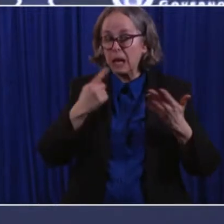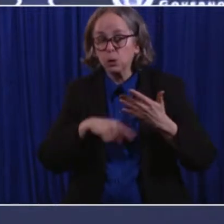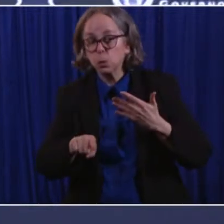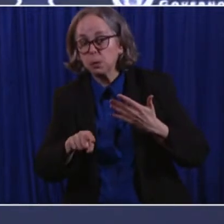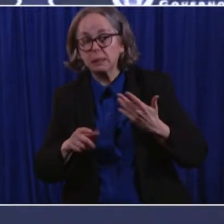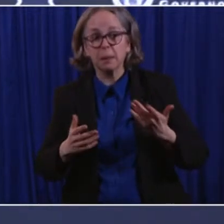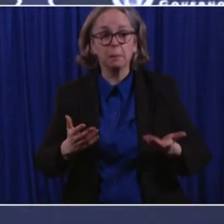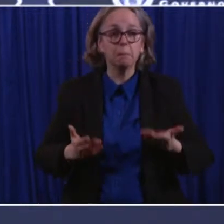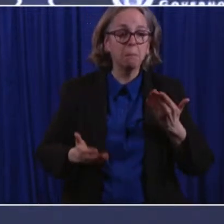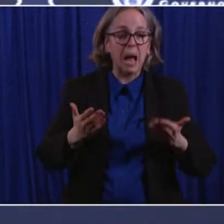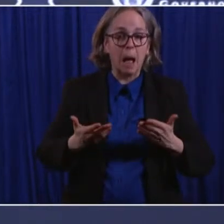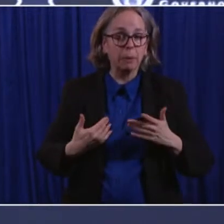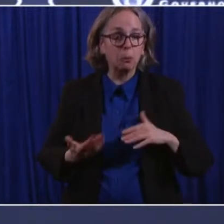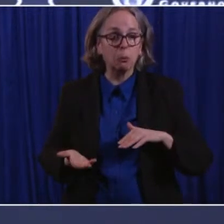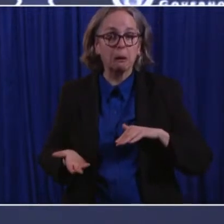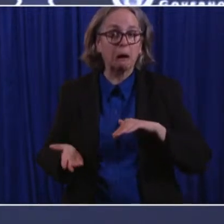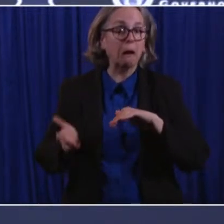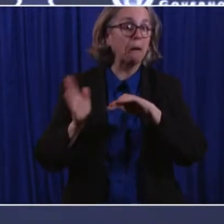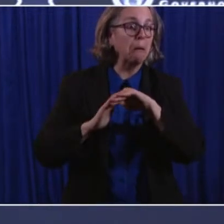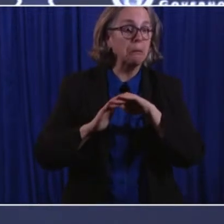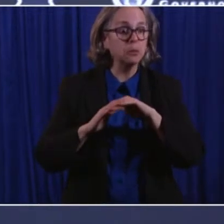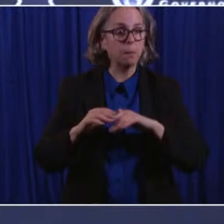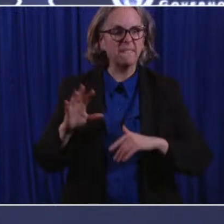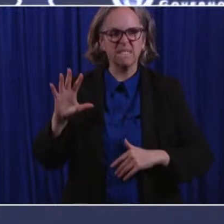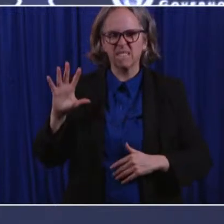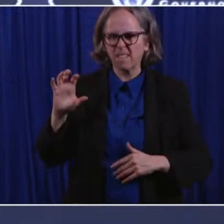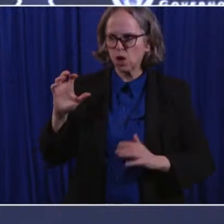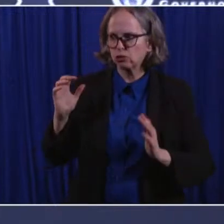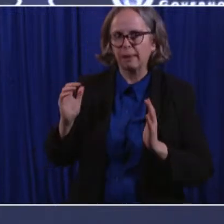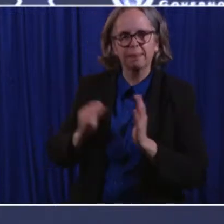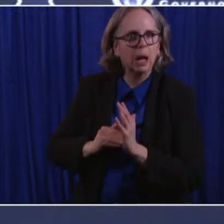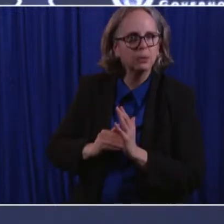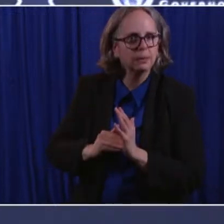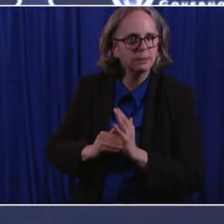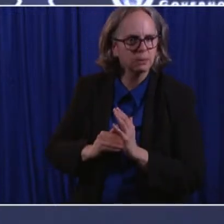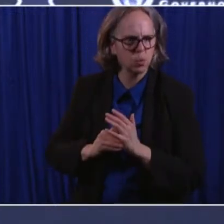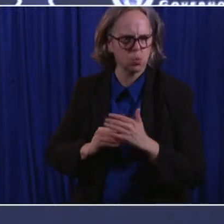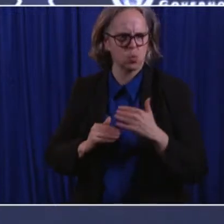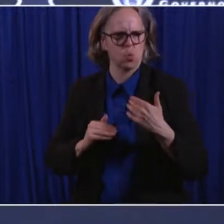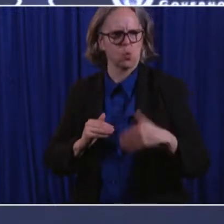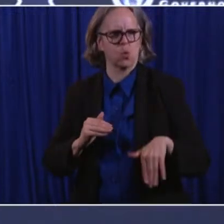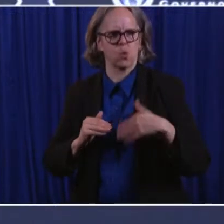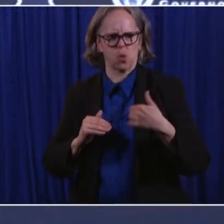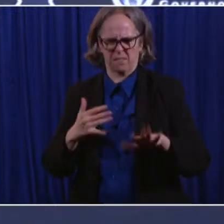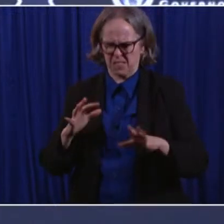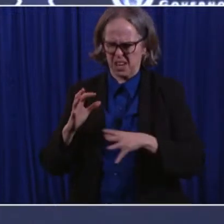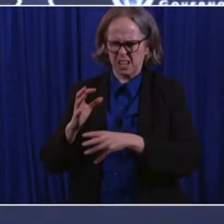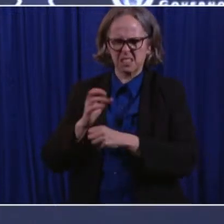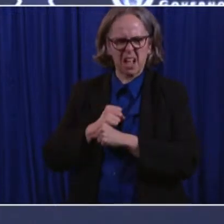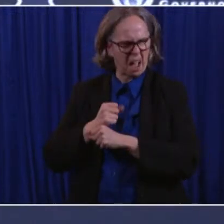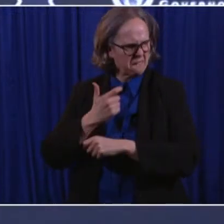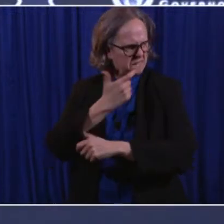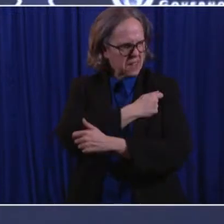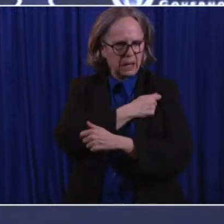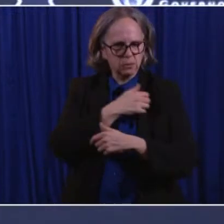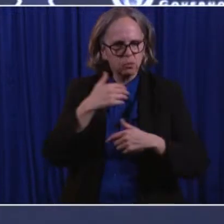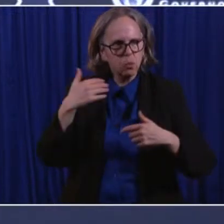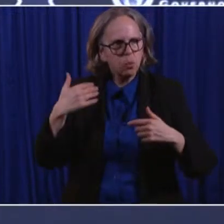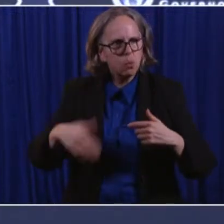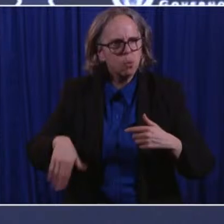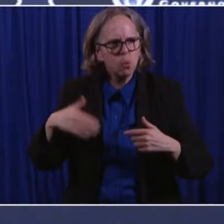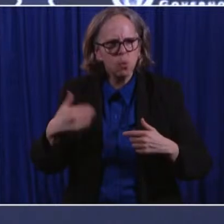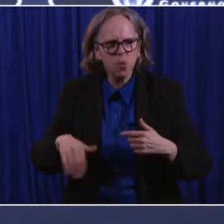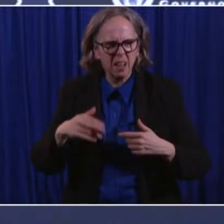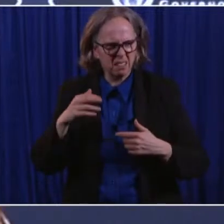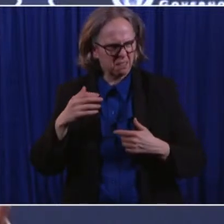from 400,000 to about 500,000. That's what we've been given the data from the White House in